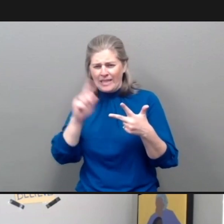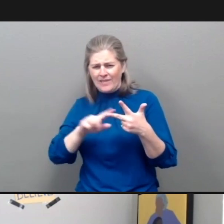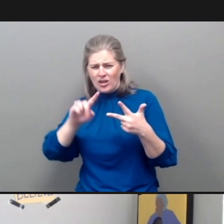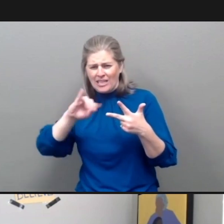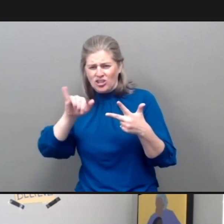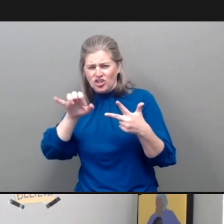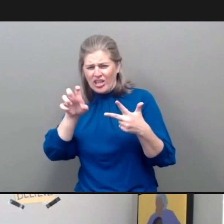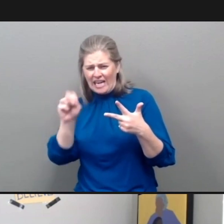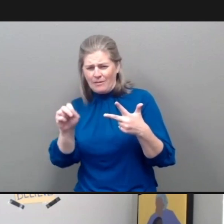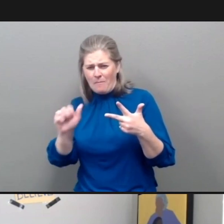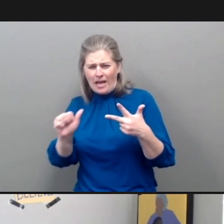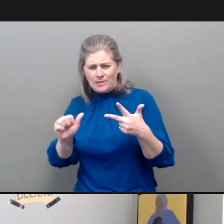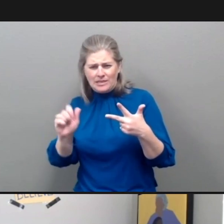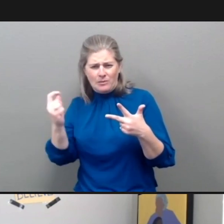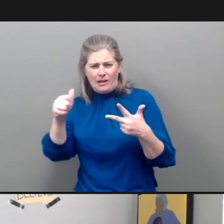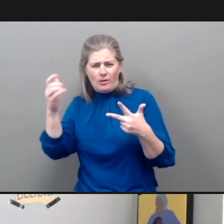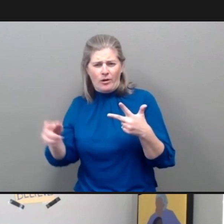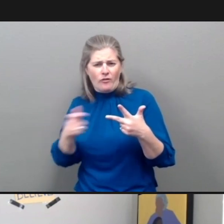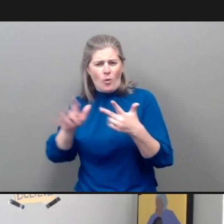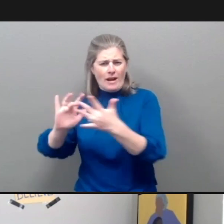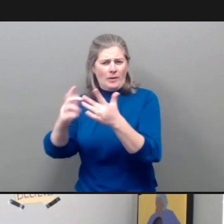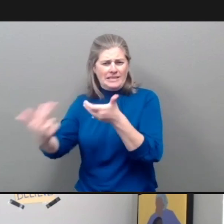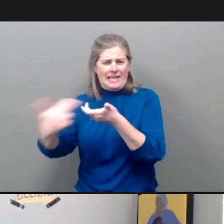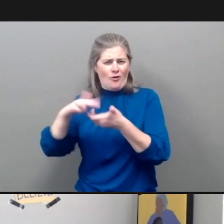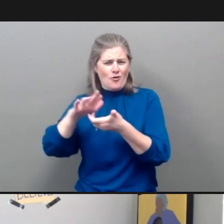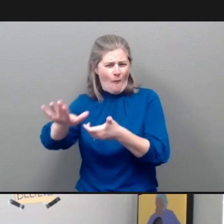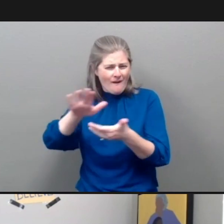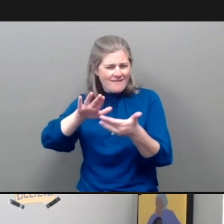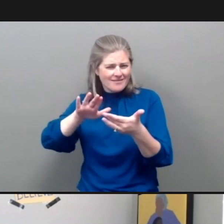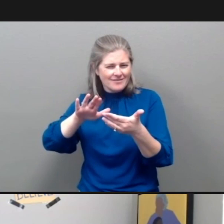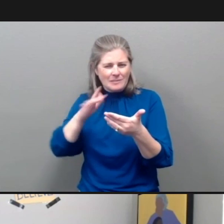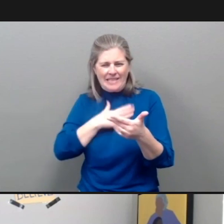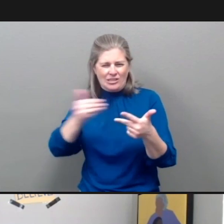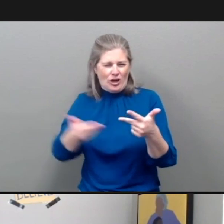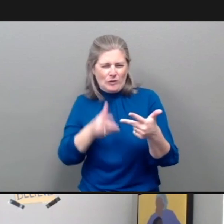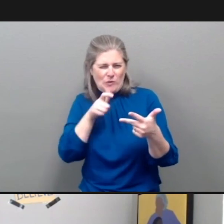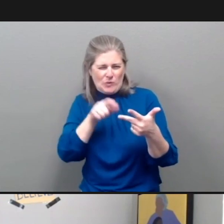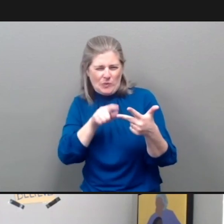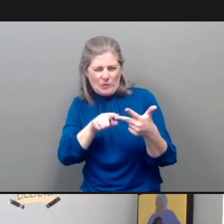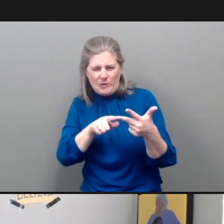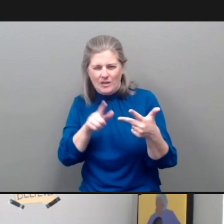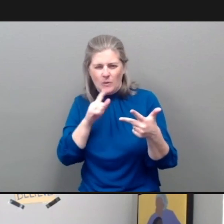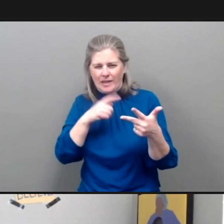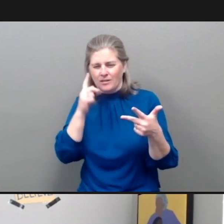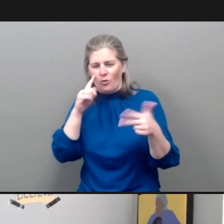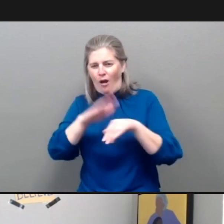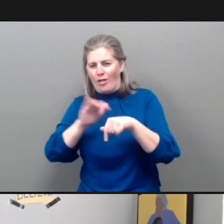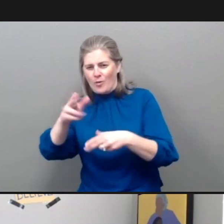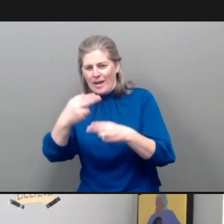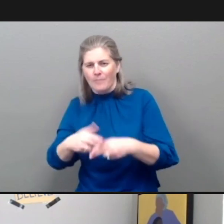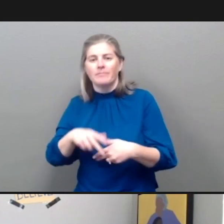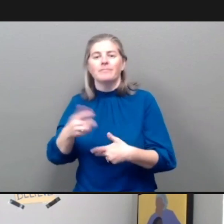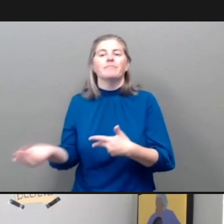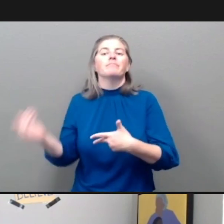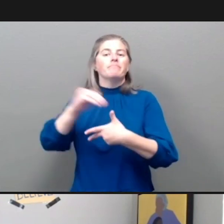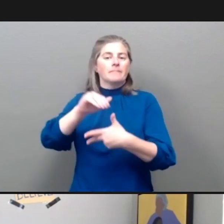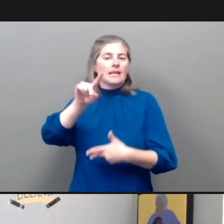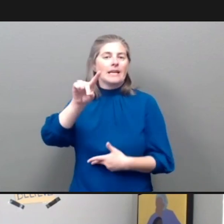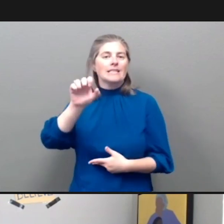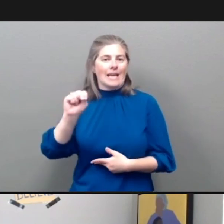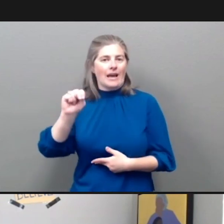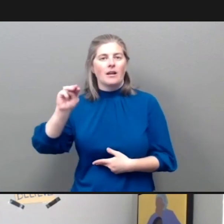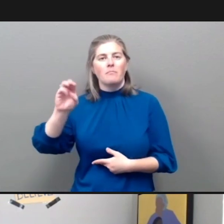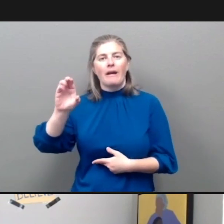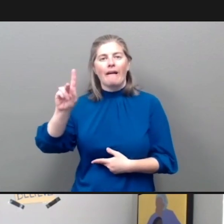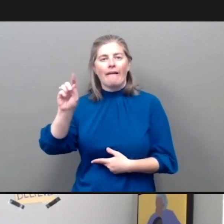on here, so it's possible that somebody else from your network who's signed on. So please just introduce yourself when Are we calling you? Dan Mckee, you are